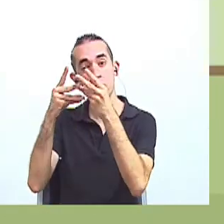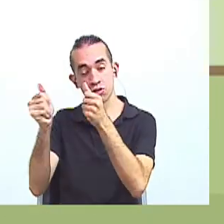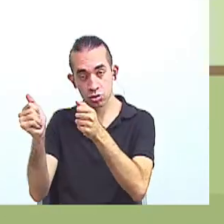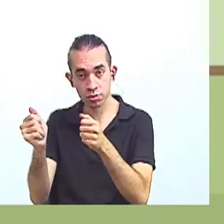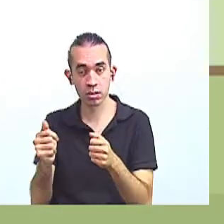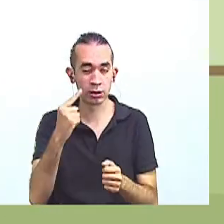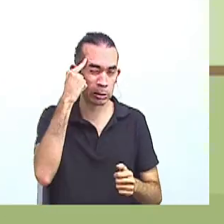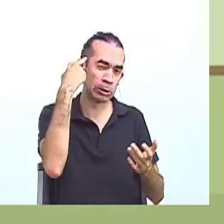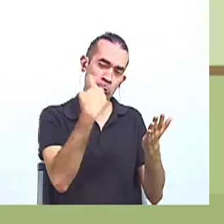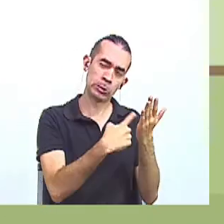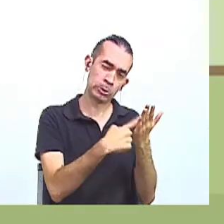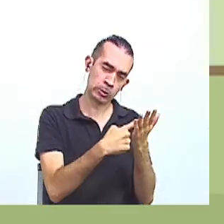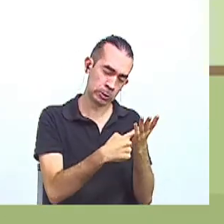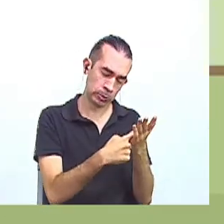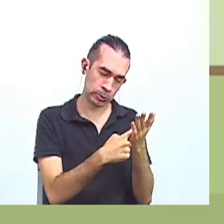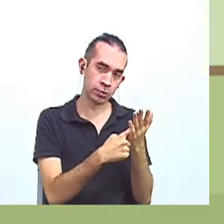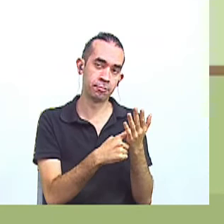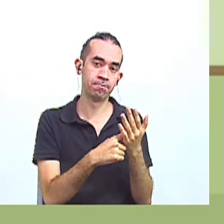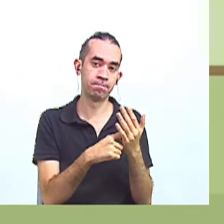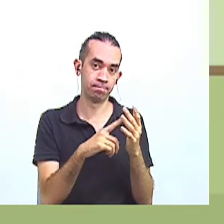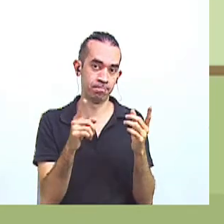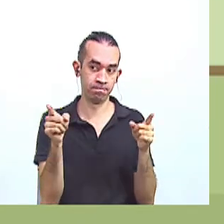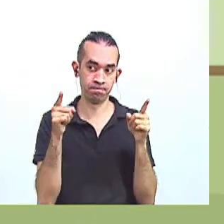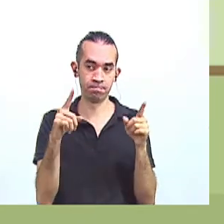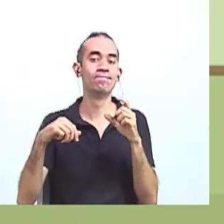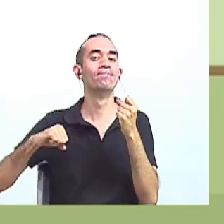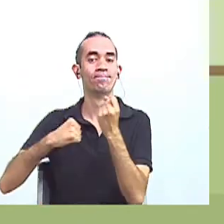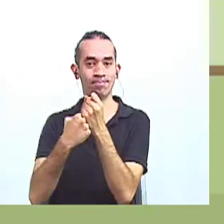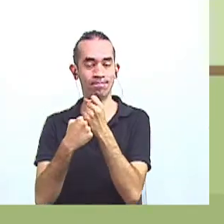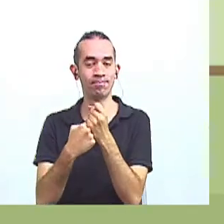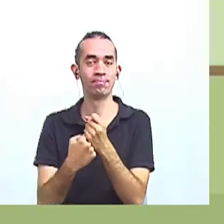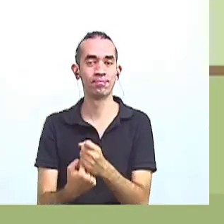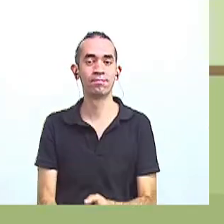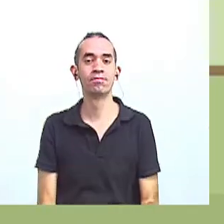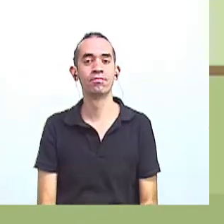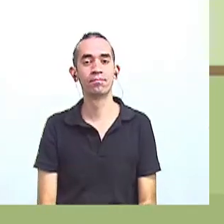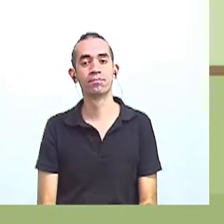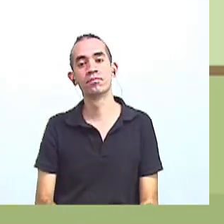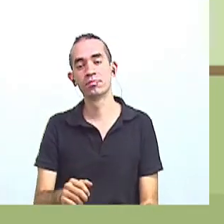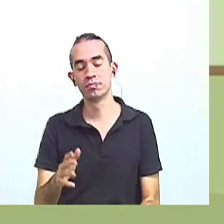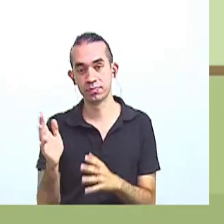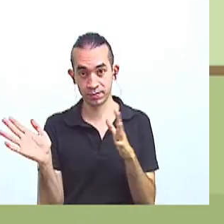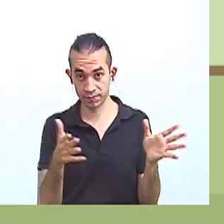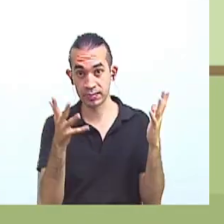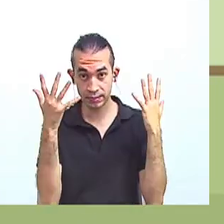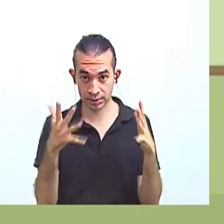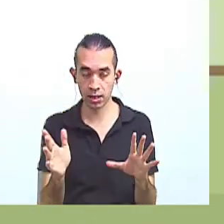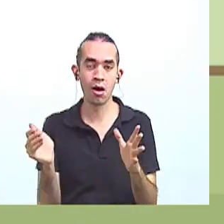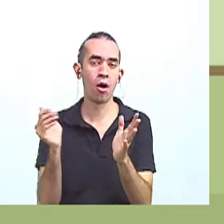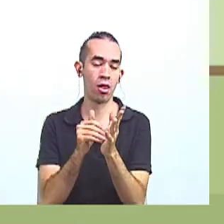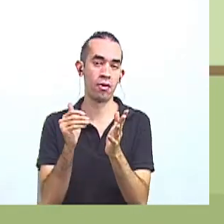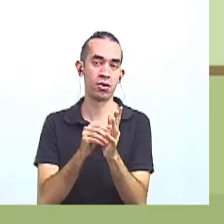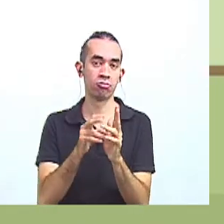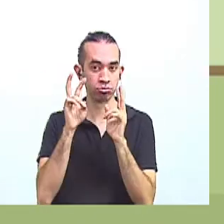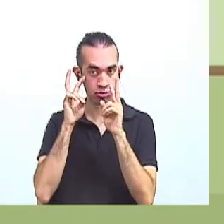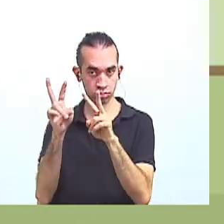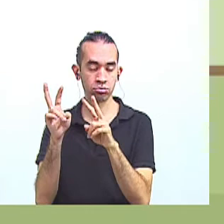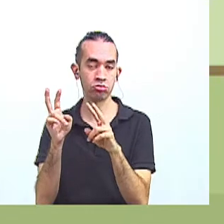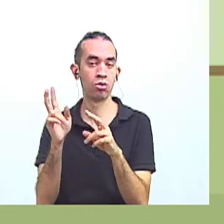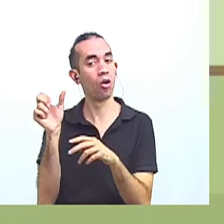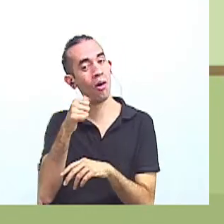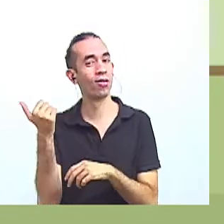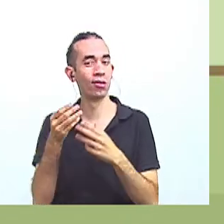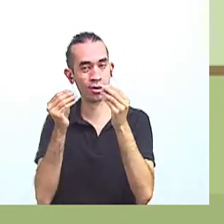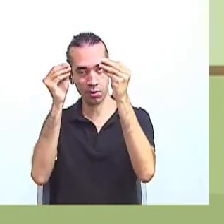critical thinking skills as 2 of the pros. We're going to do the same exercise again. We're going to listen to a